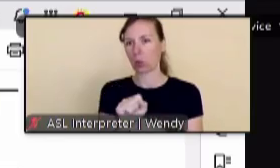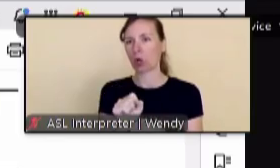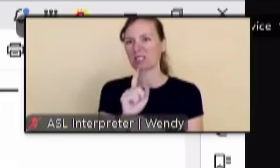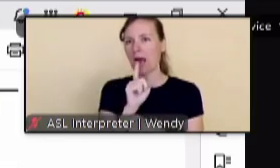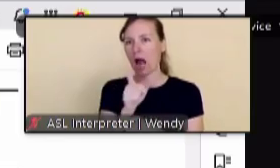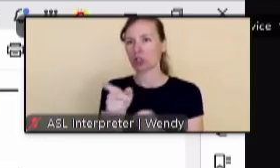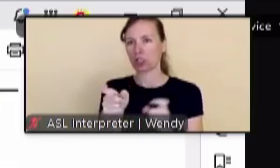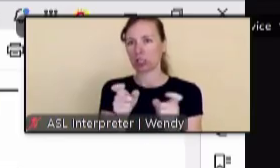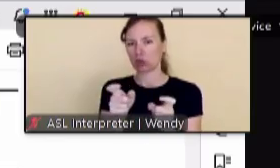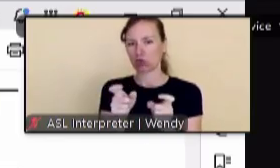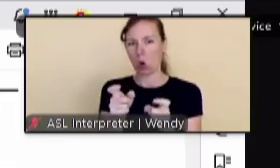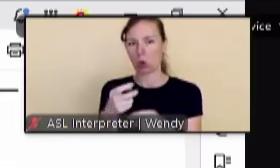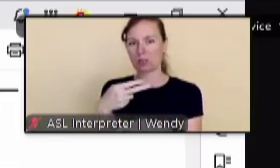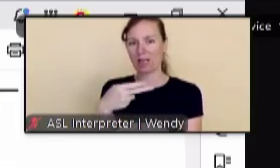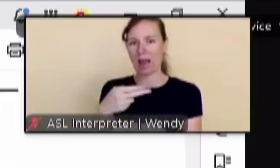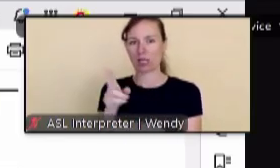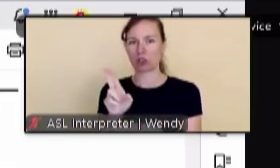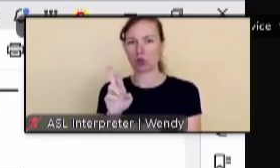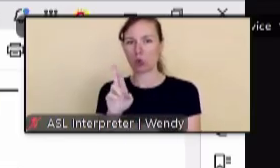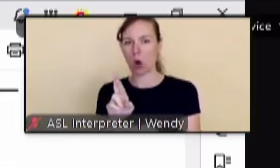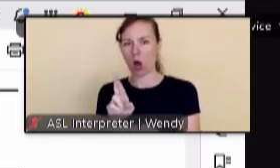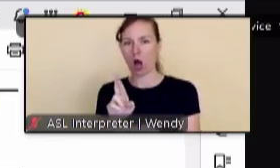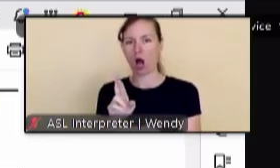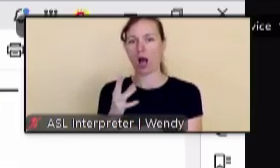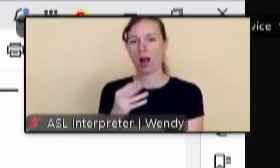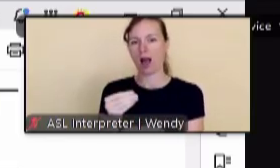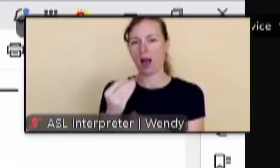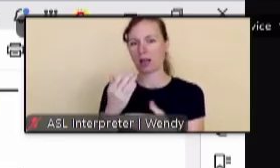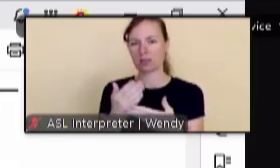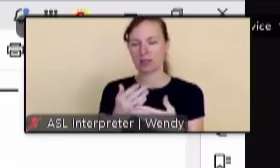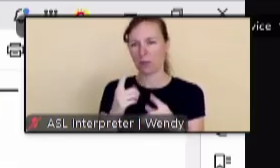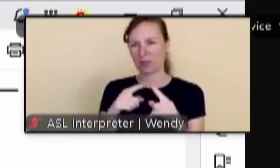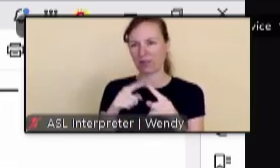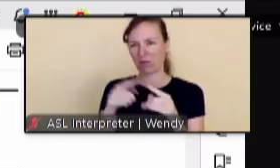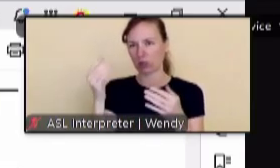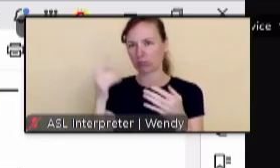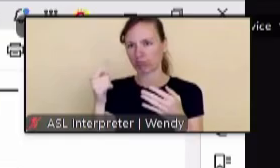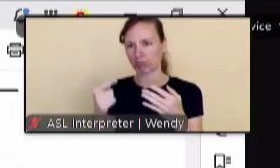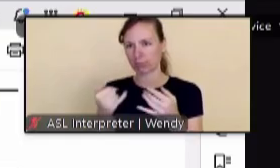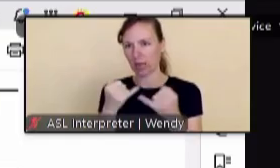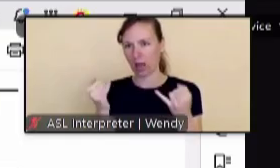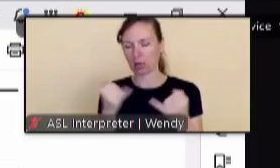have a variety of line items. And you may recall that I was